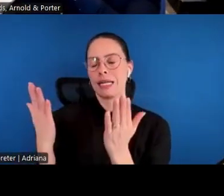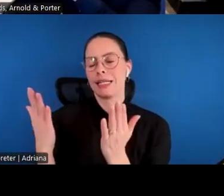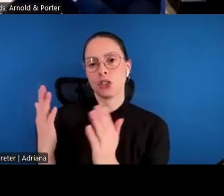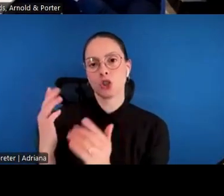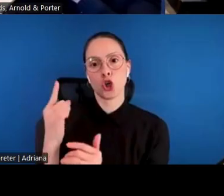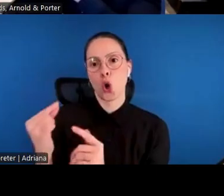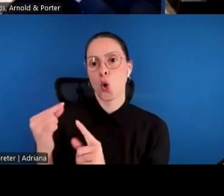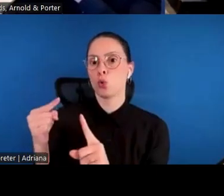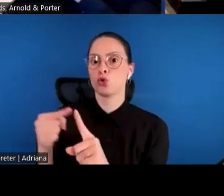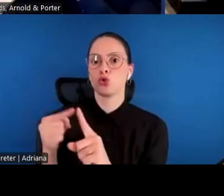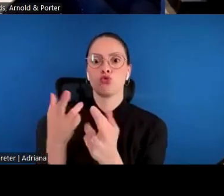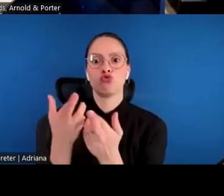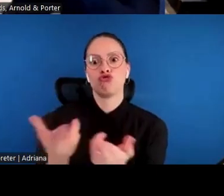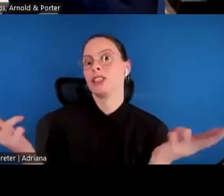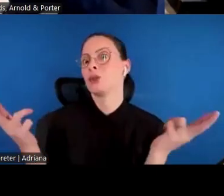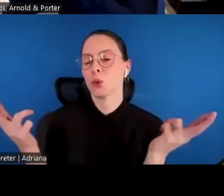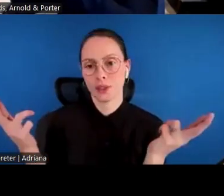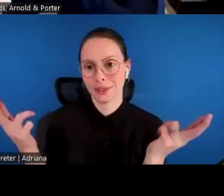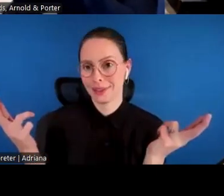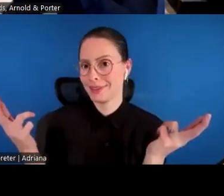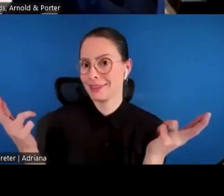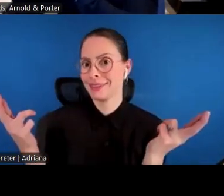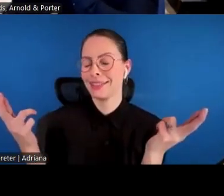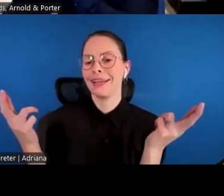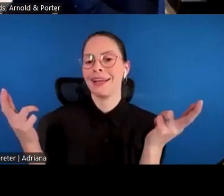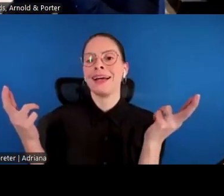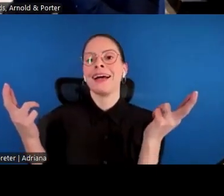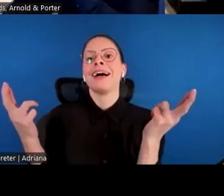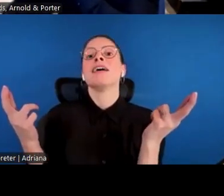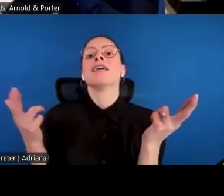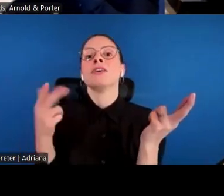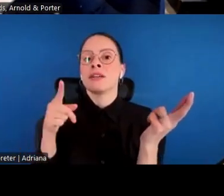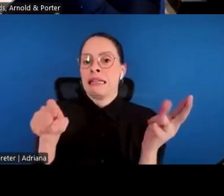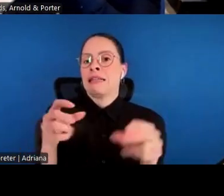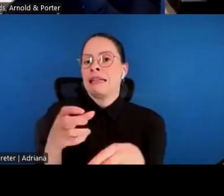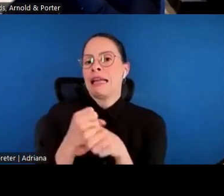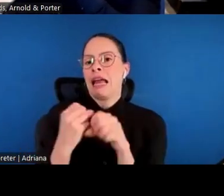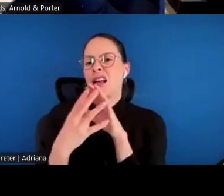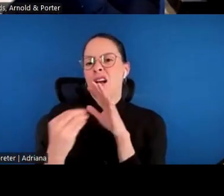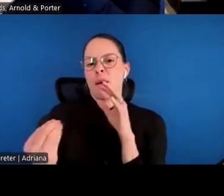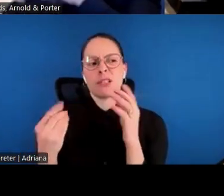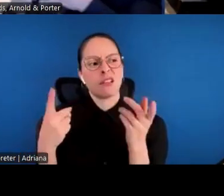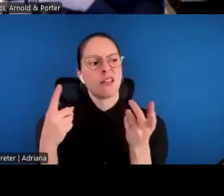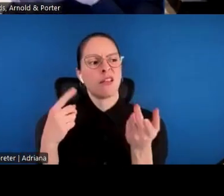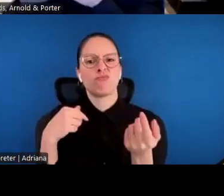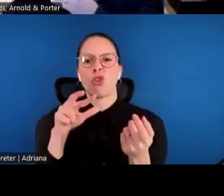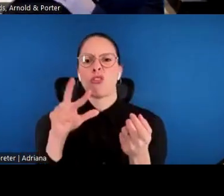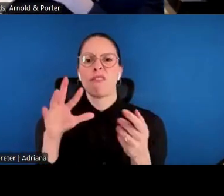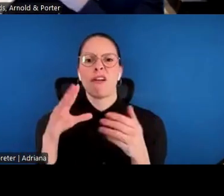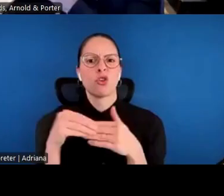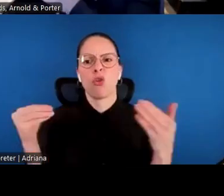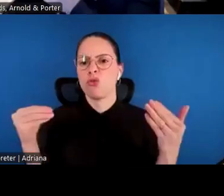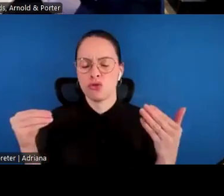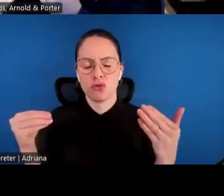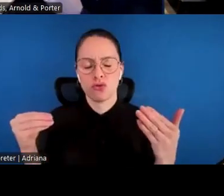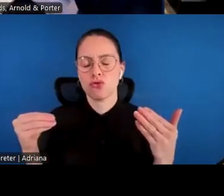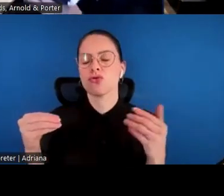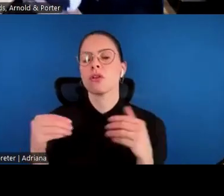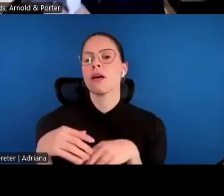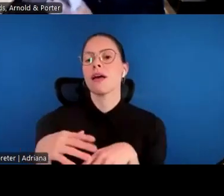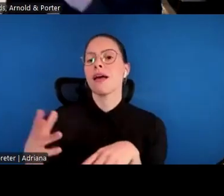cannot read things online that are more than 2 pages long. Get a copy of this. It's like 35 bucks, okay? This has